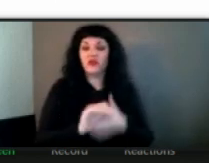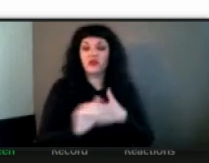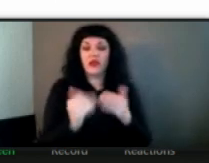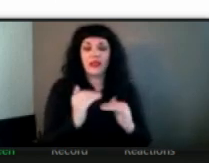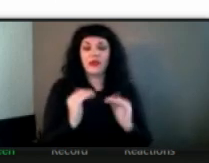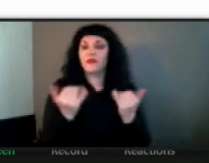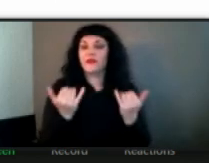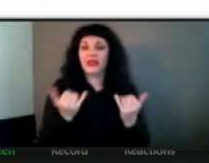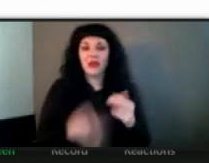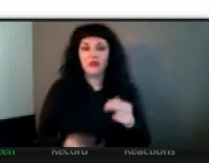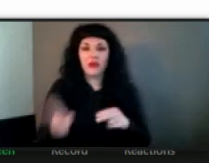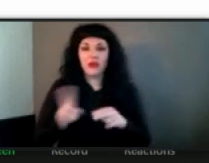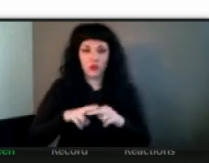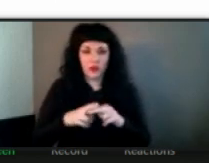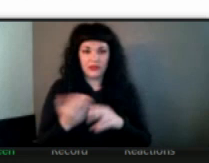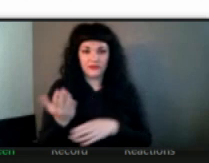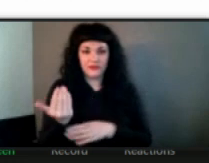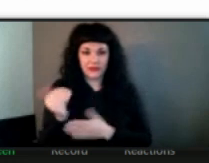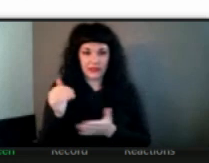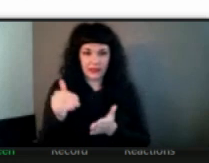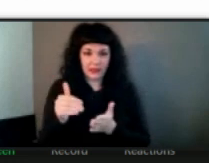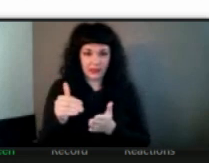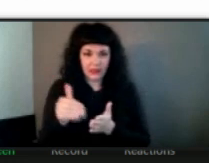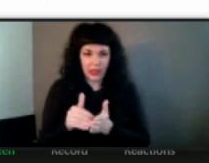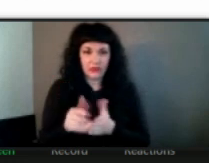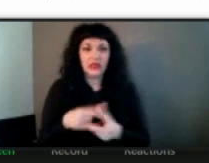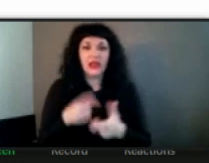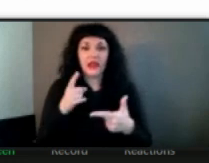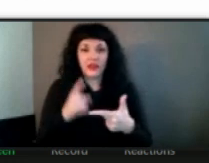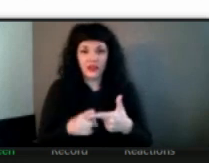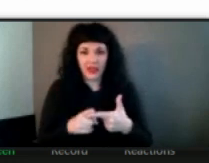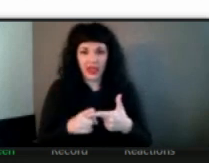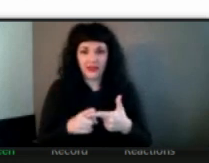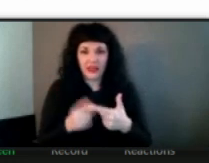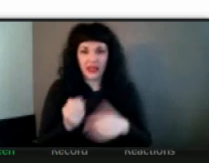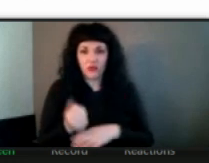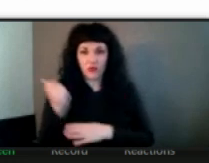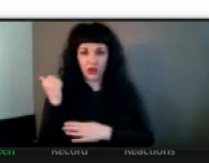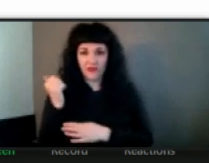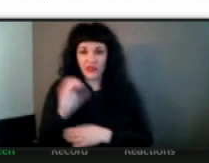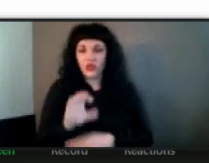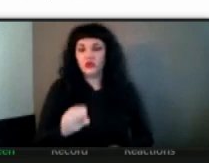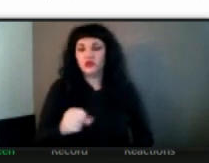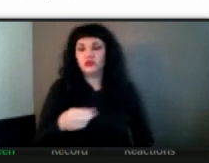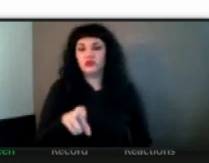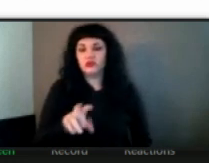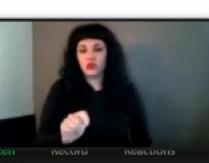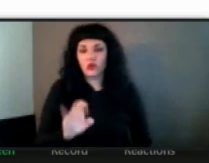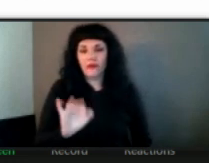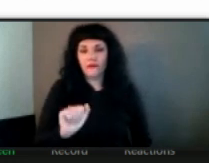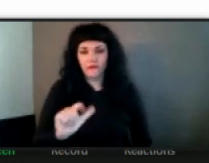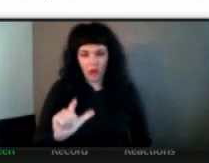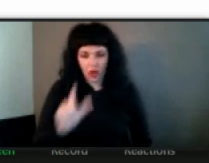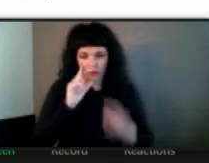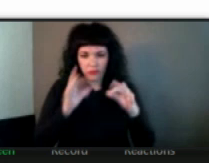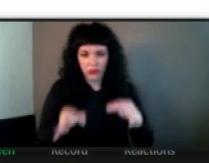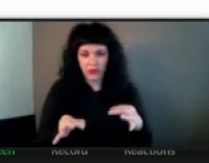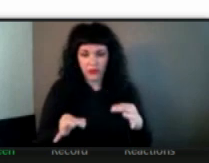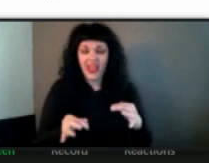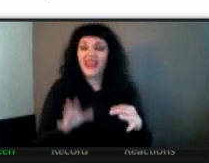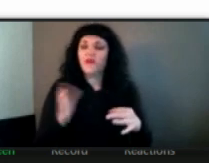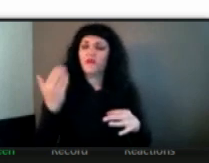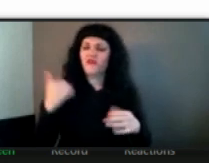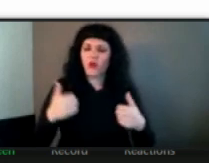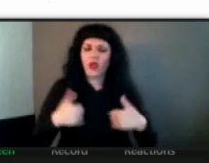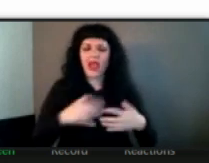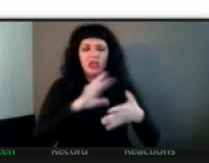$15,000. And then they eliminate the shortfall determination, which is where they had a chart that says based on how many people household,